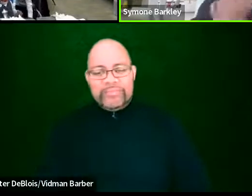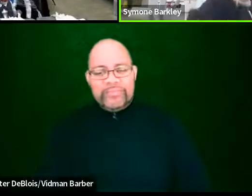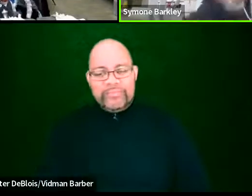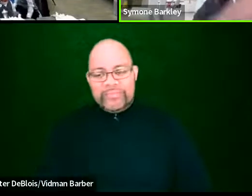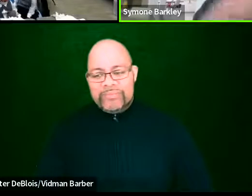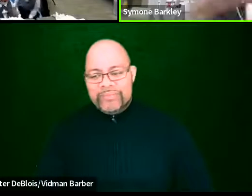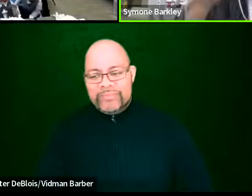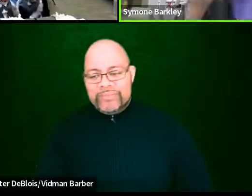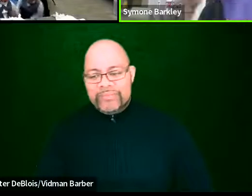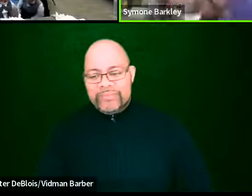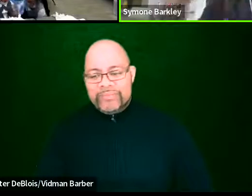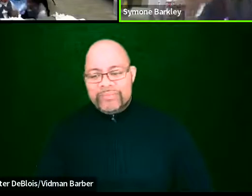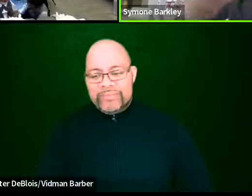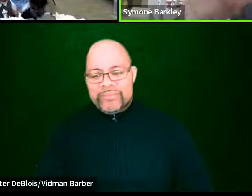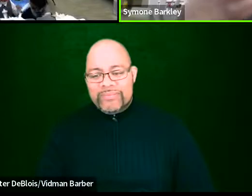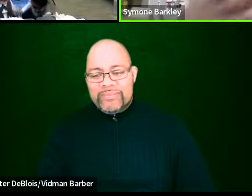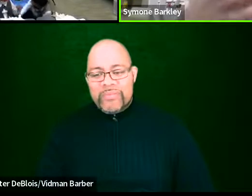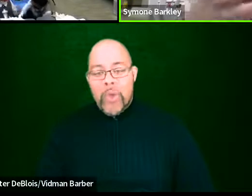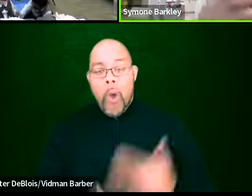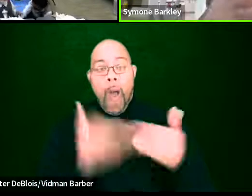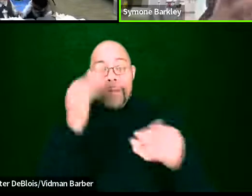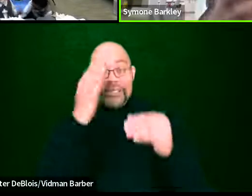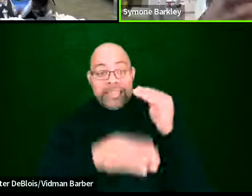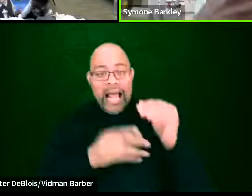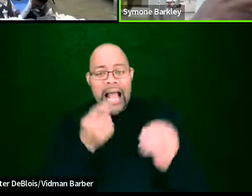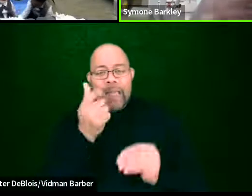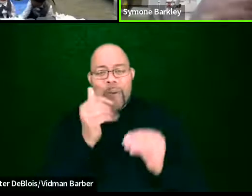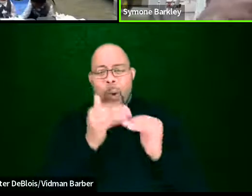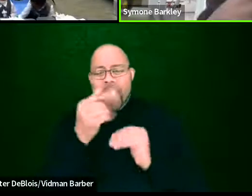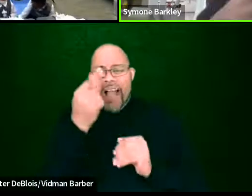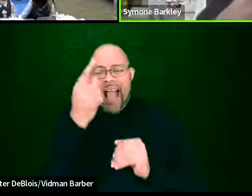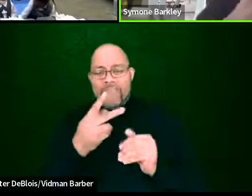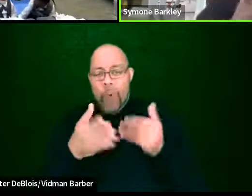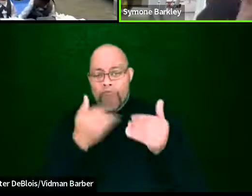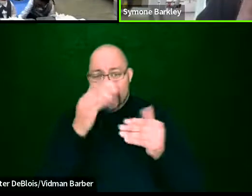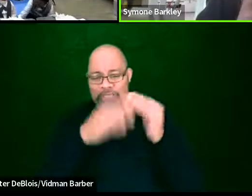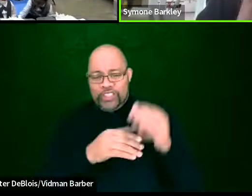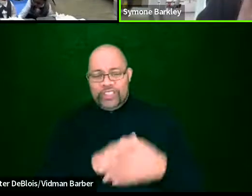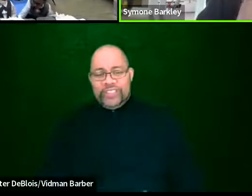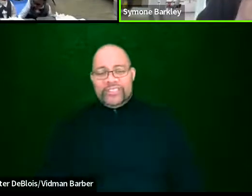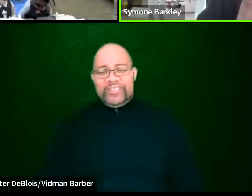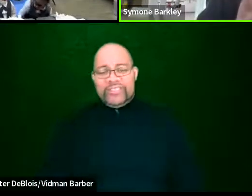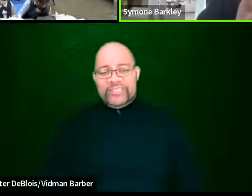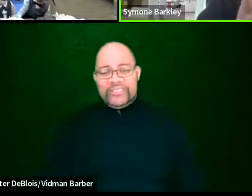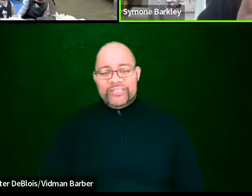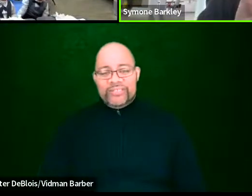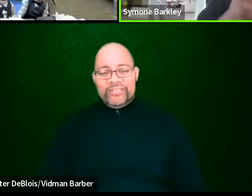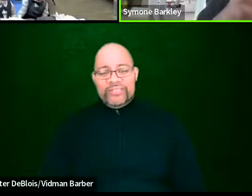I'm about halfway done, a little bit over halfway done mine.